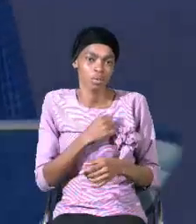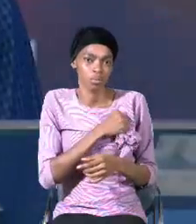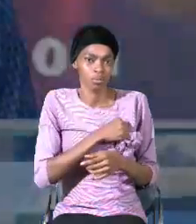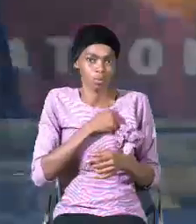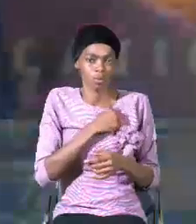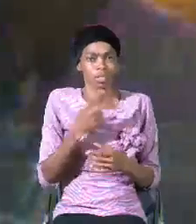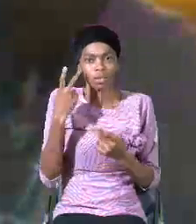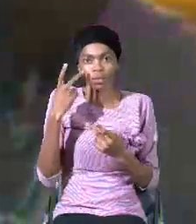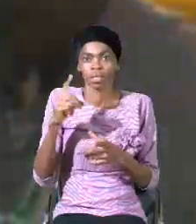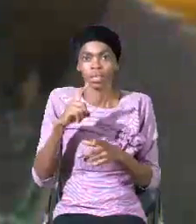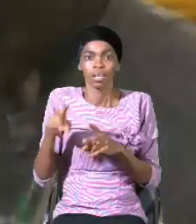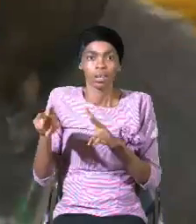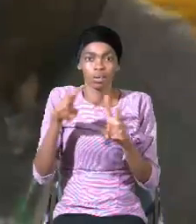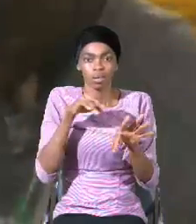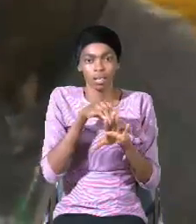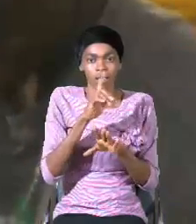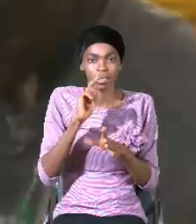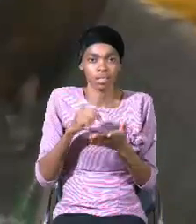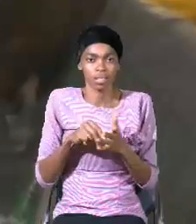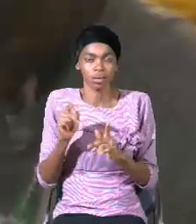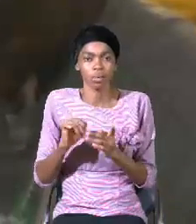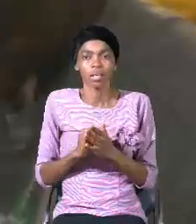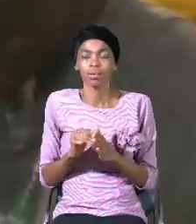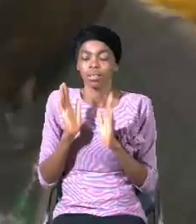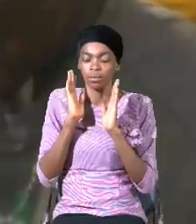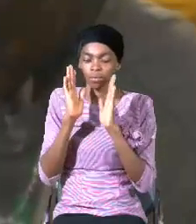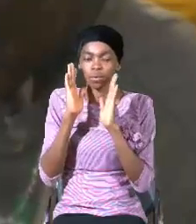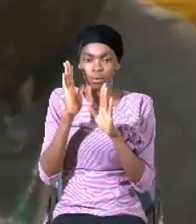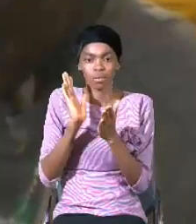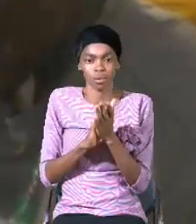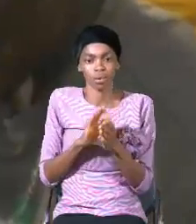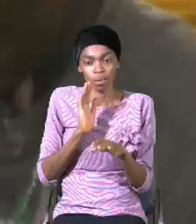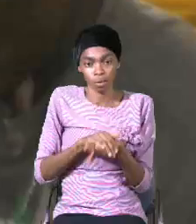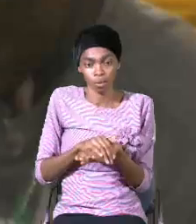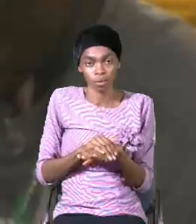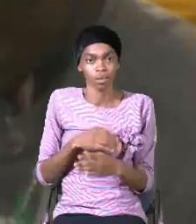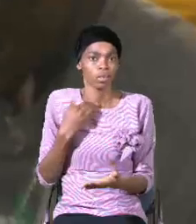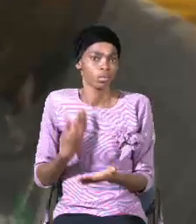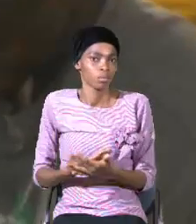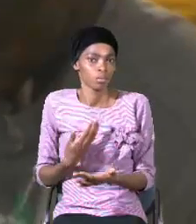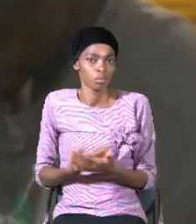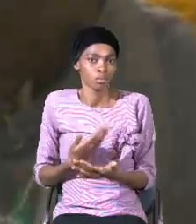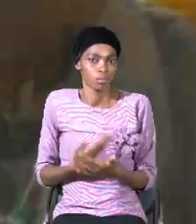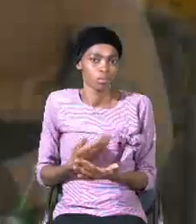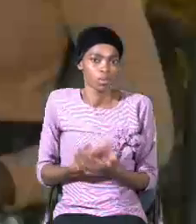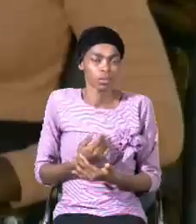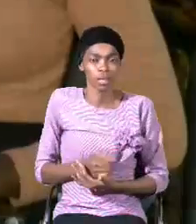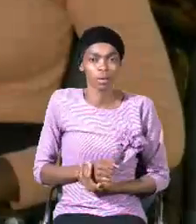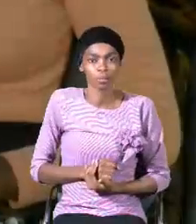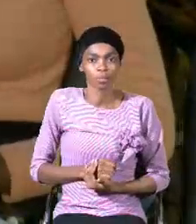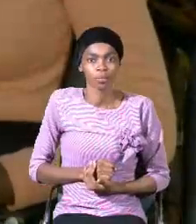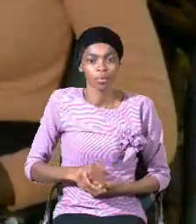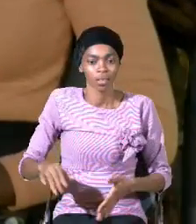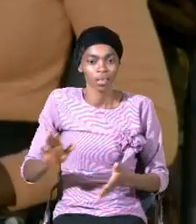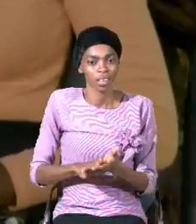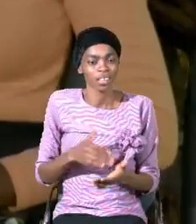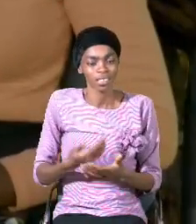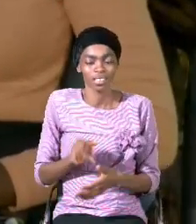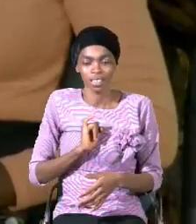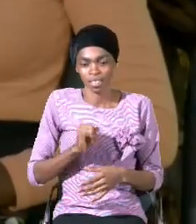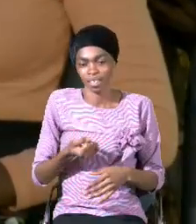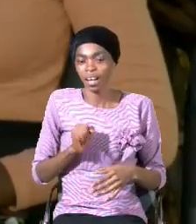people now who concentrate. I get this, capture that, I will build this, I will do this, I'll do